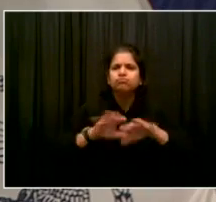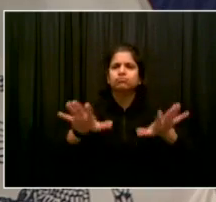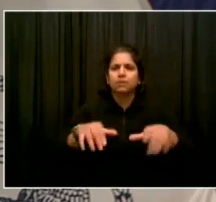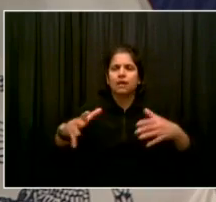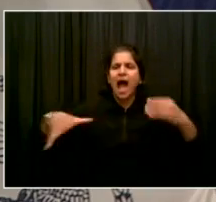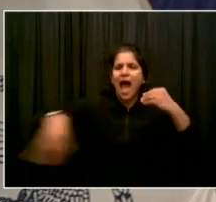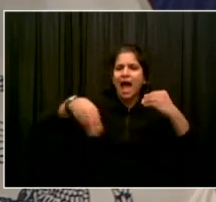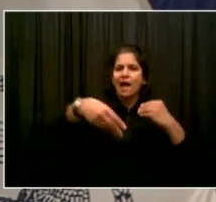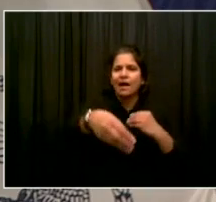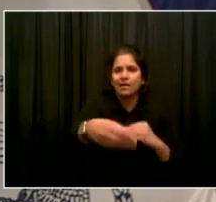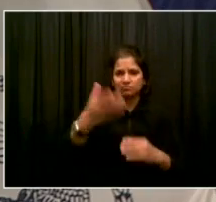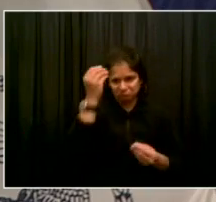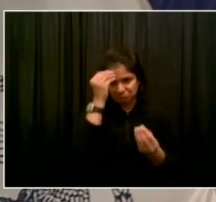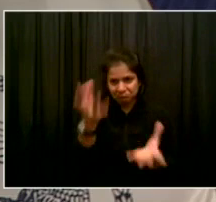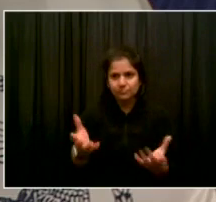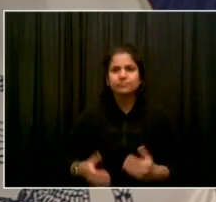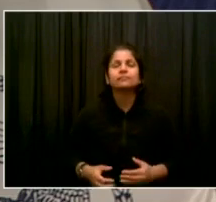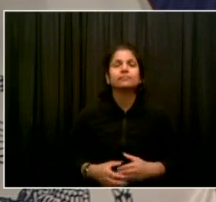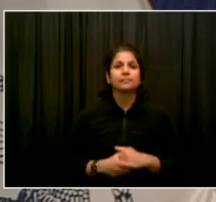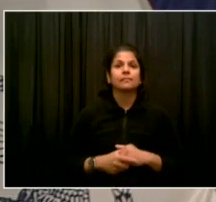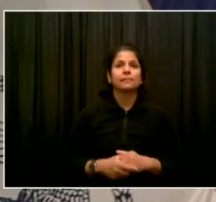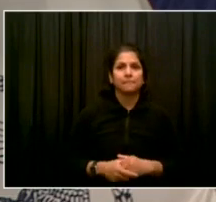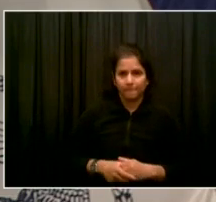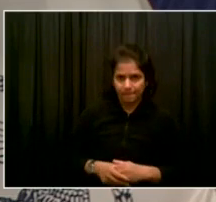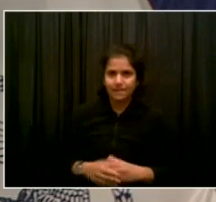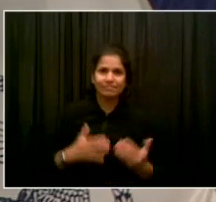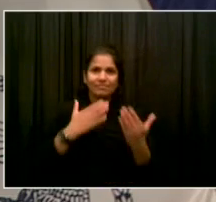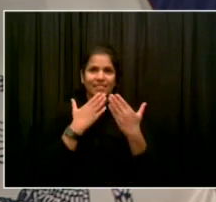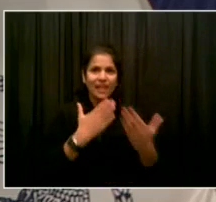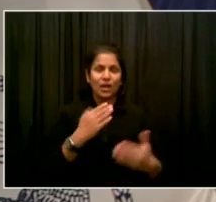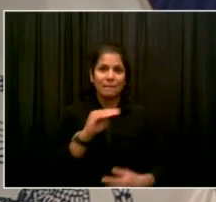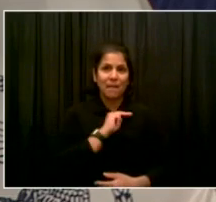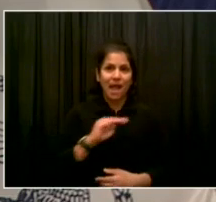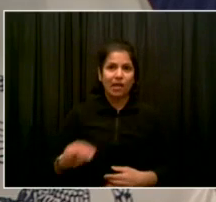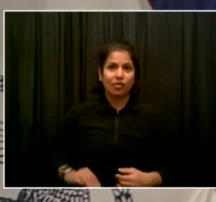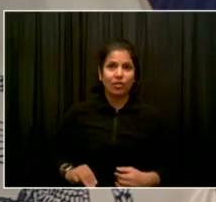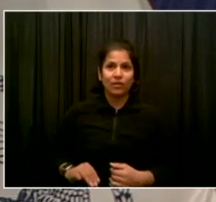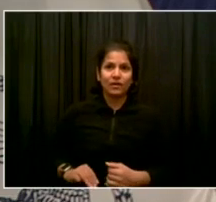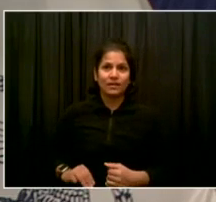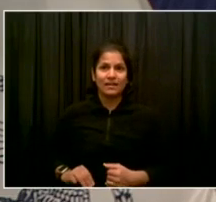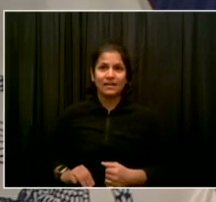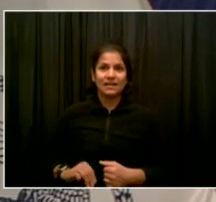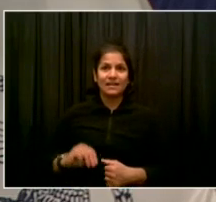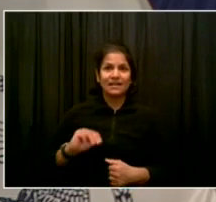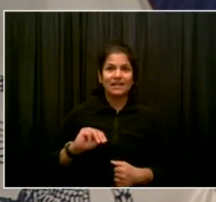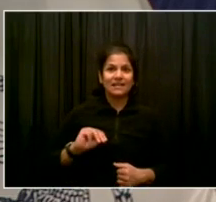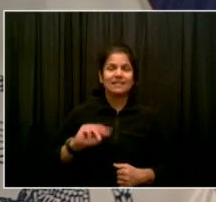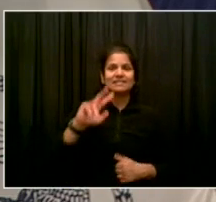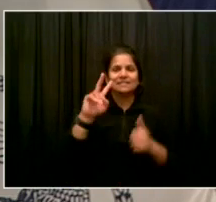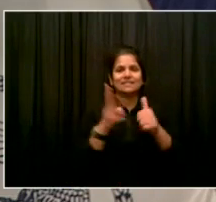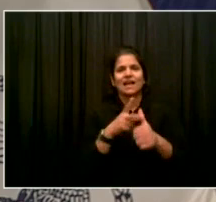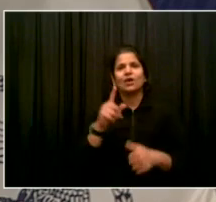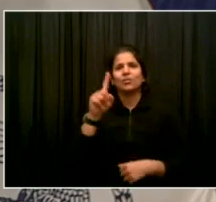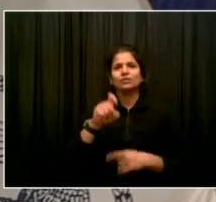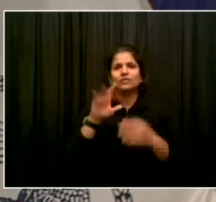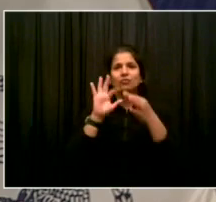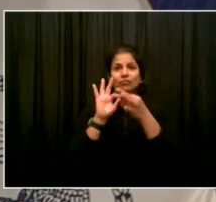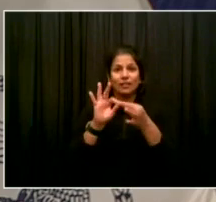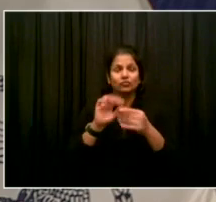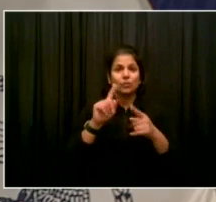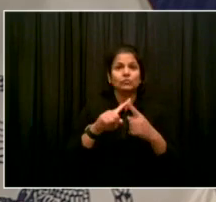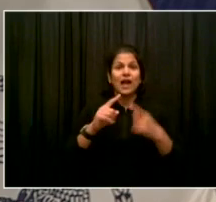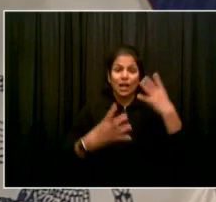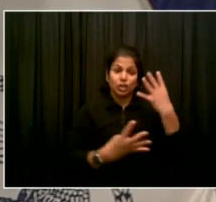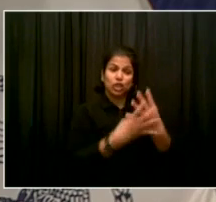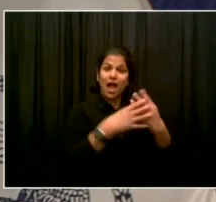Thanks, Mr. Mayor. My second question has to do with solitary confinement or